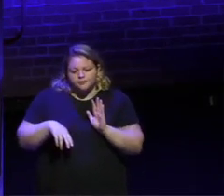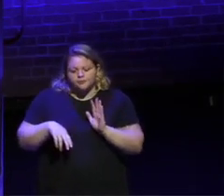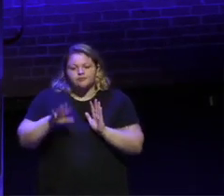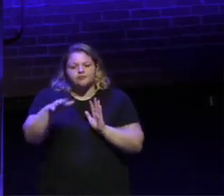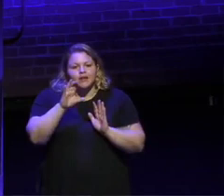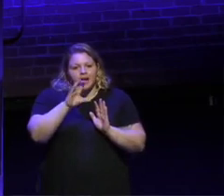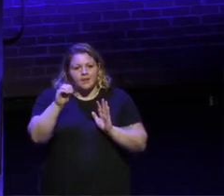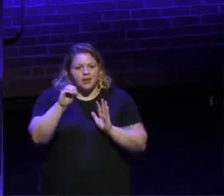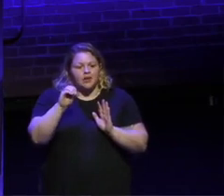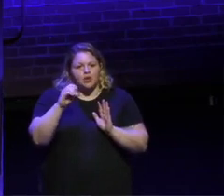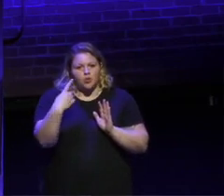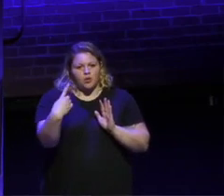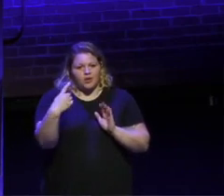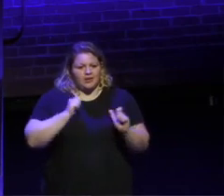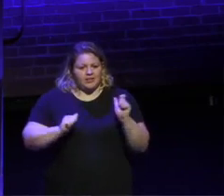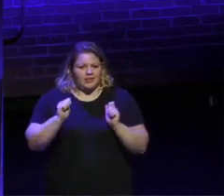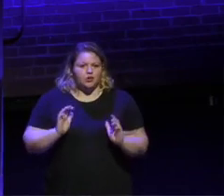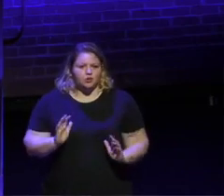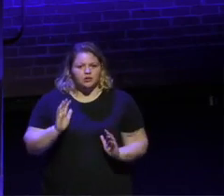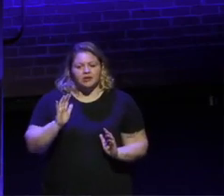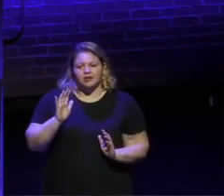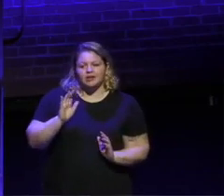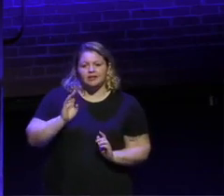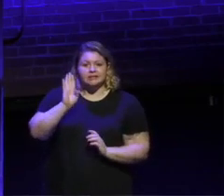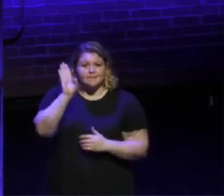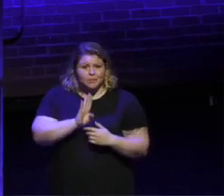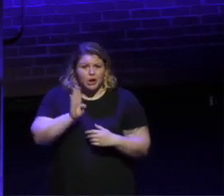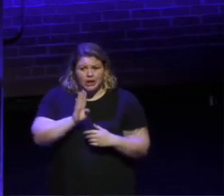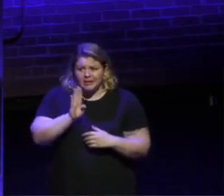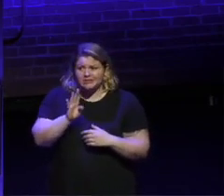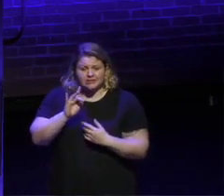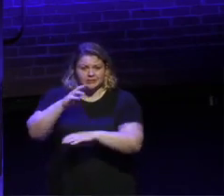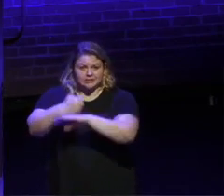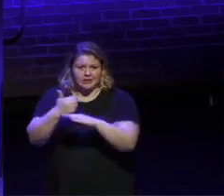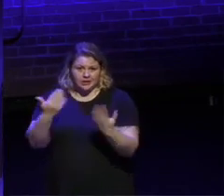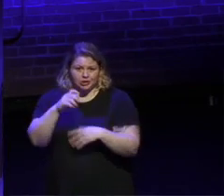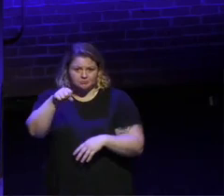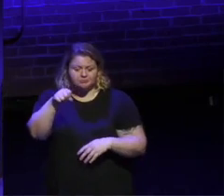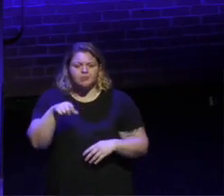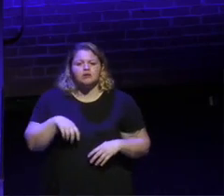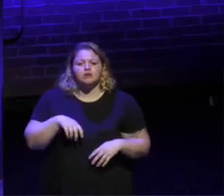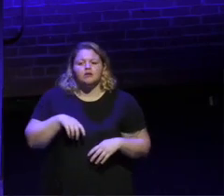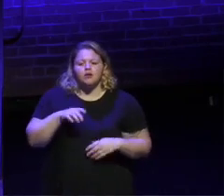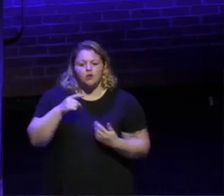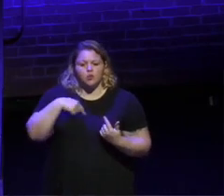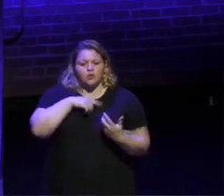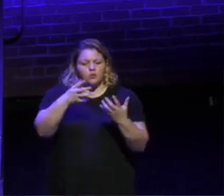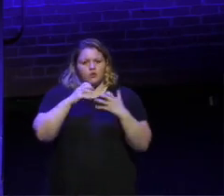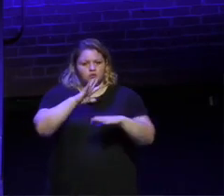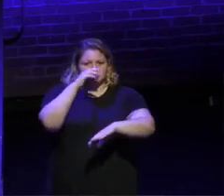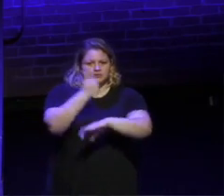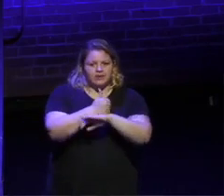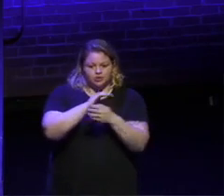Company One Theater is a Boston-based multiracial theater company whose mission is to create community at the intersection of art